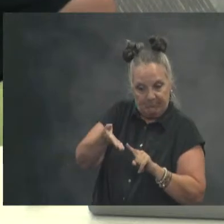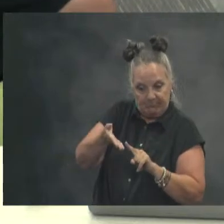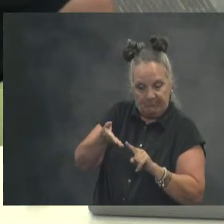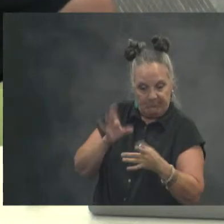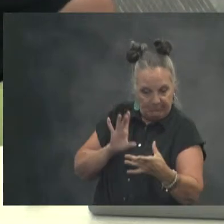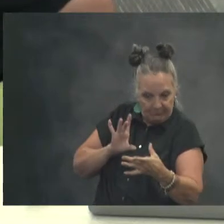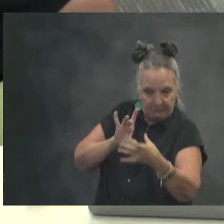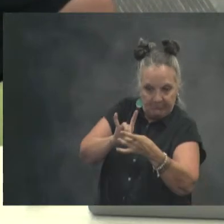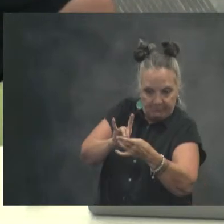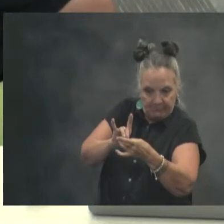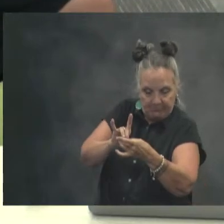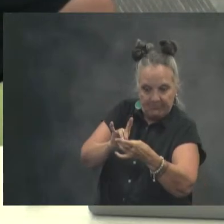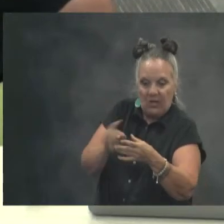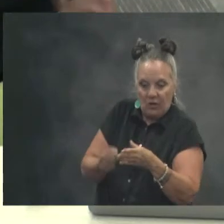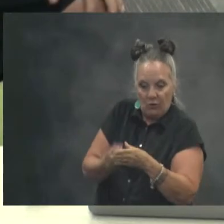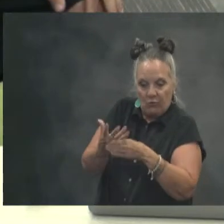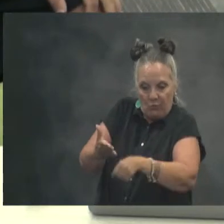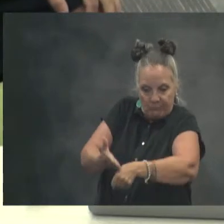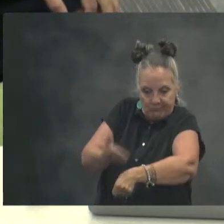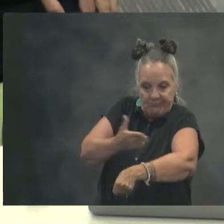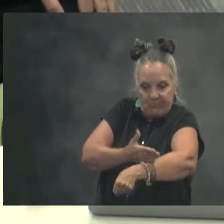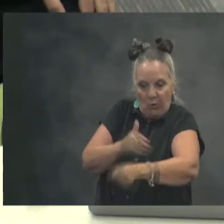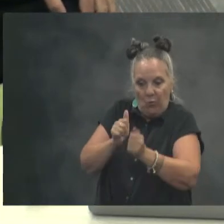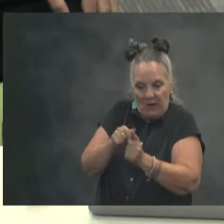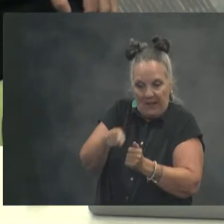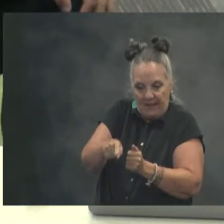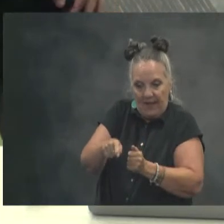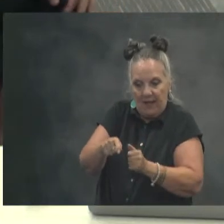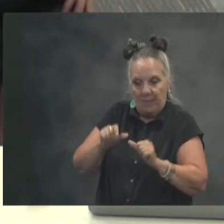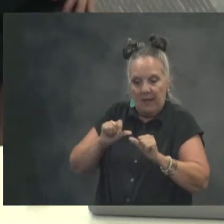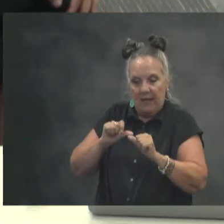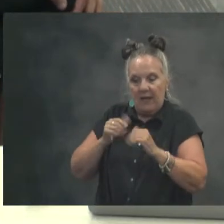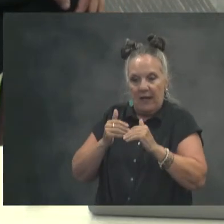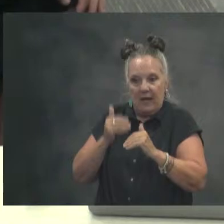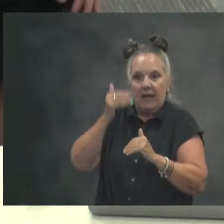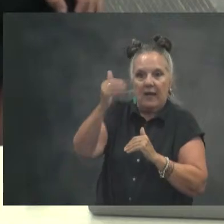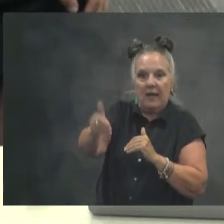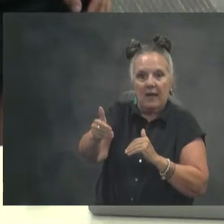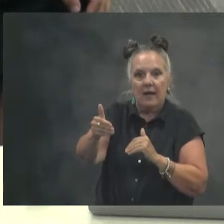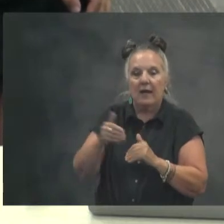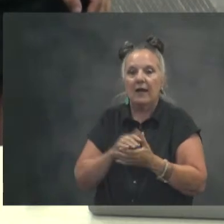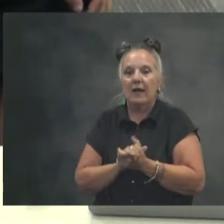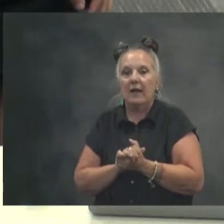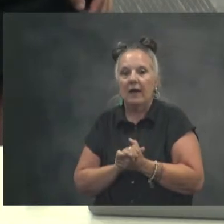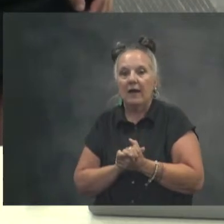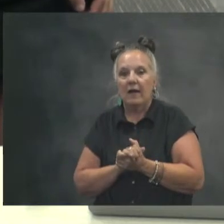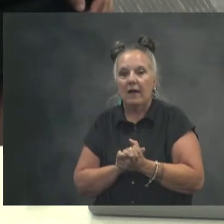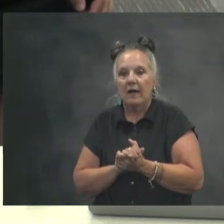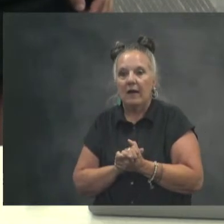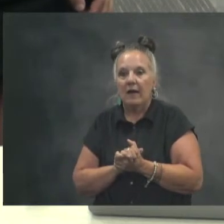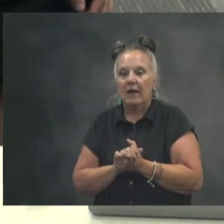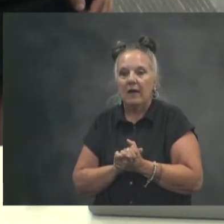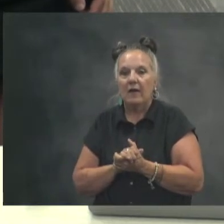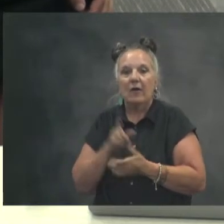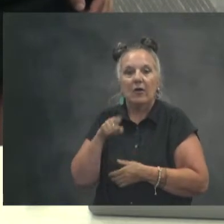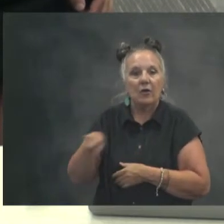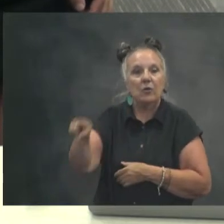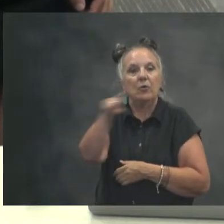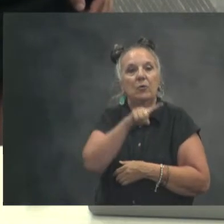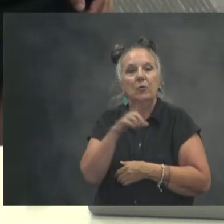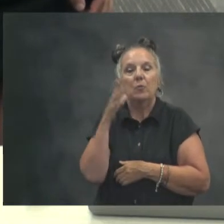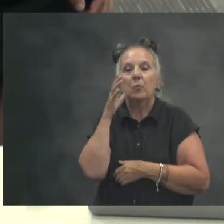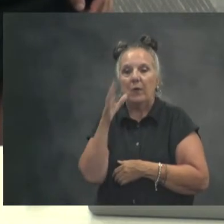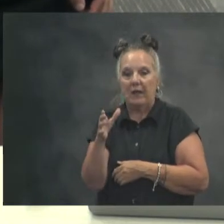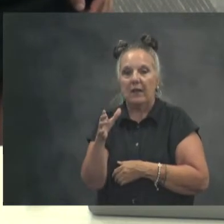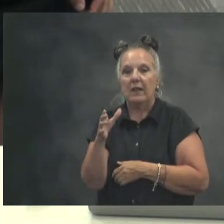into, and grow within and beyond. When the blueprint is implemented, because it is the law, you will